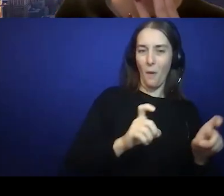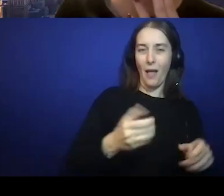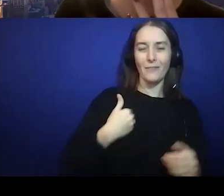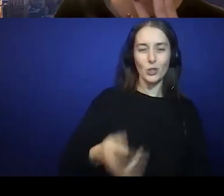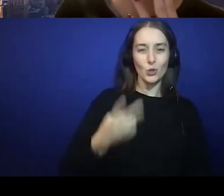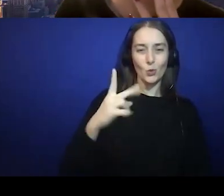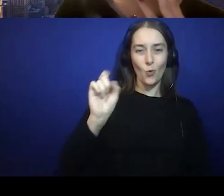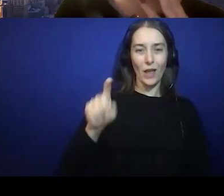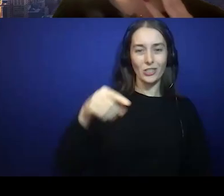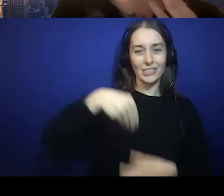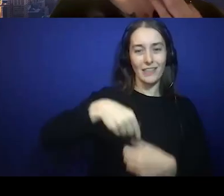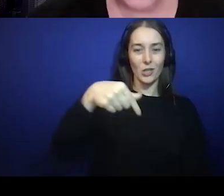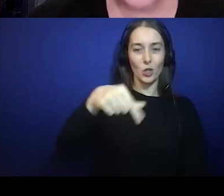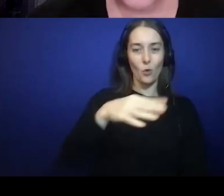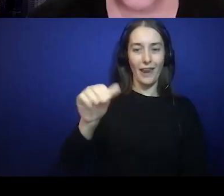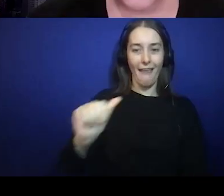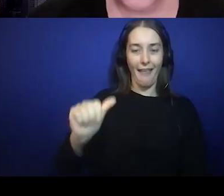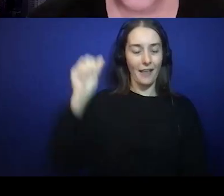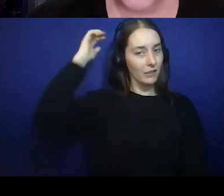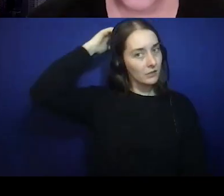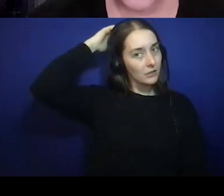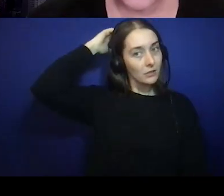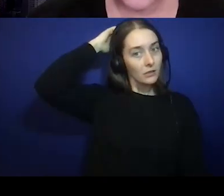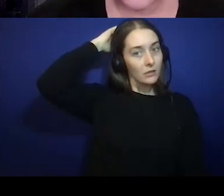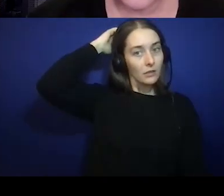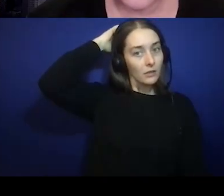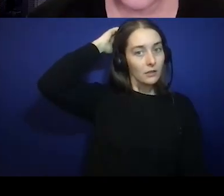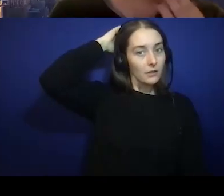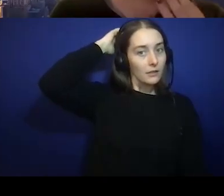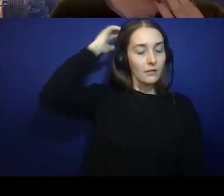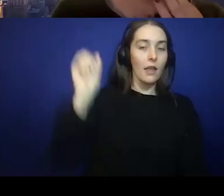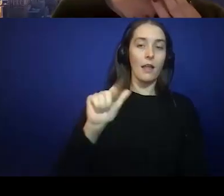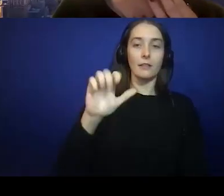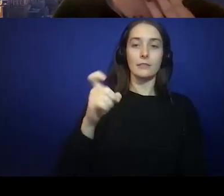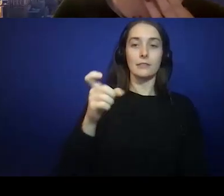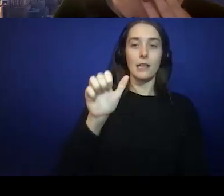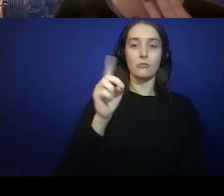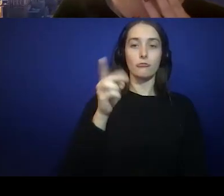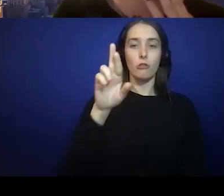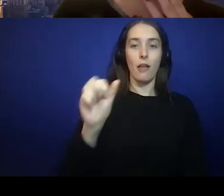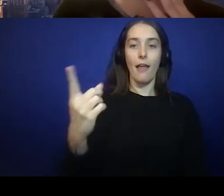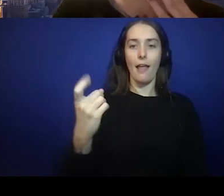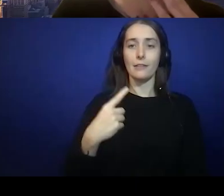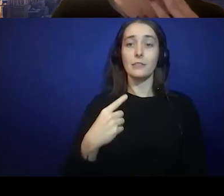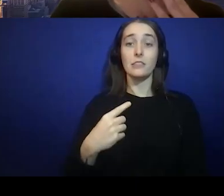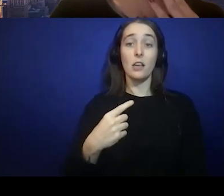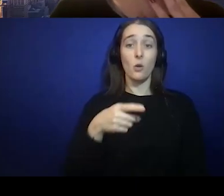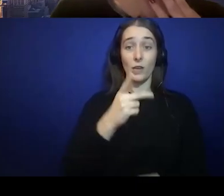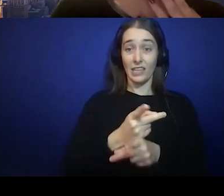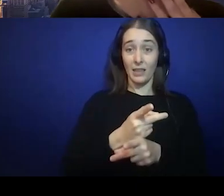questions it looks like in the Q&A. Ah, Someone Alexandra asked, should we remove or keep the